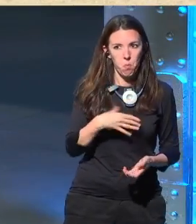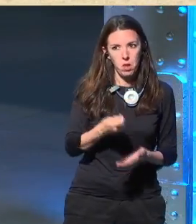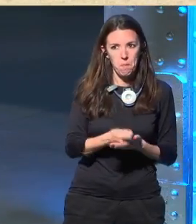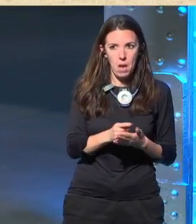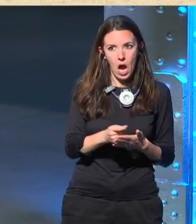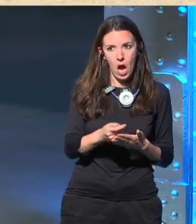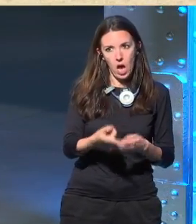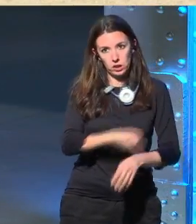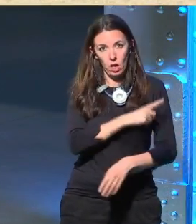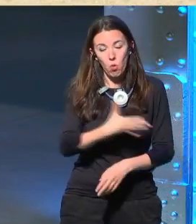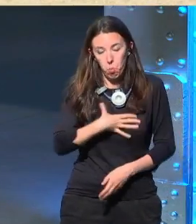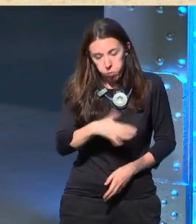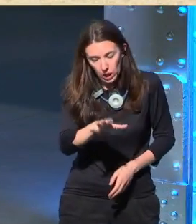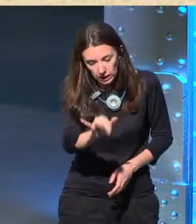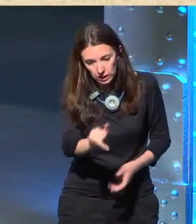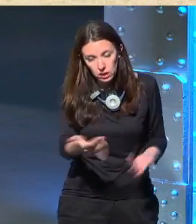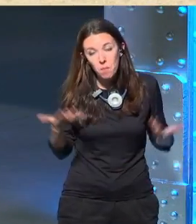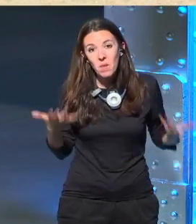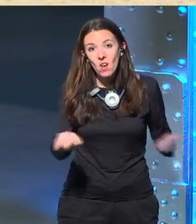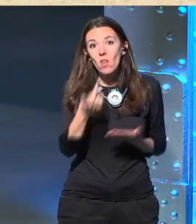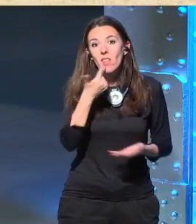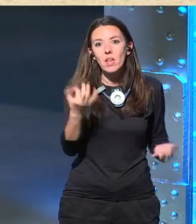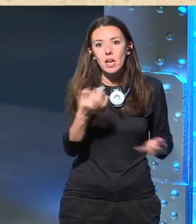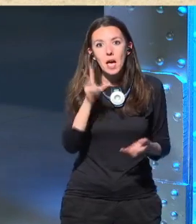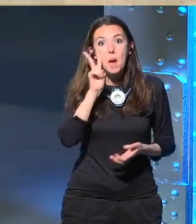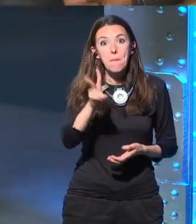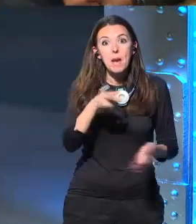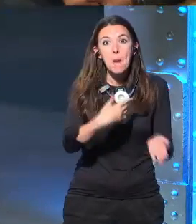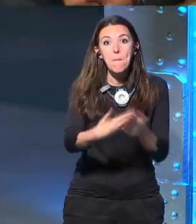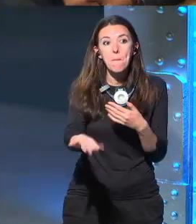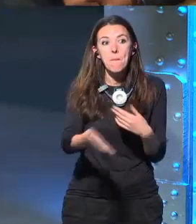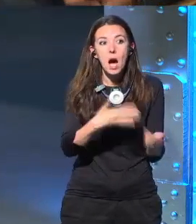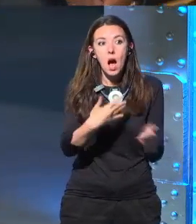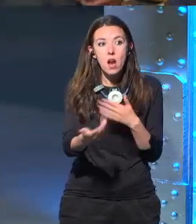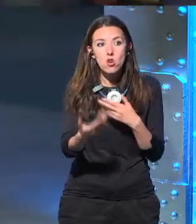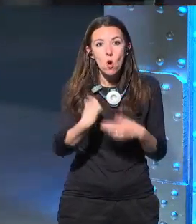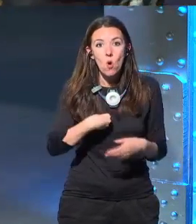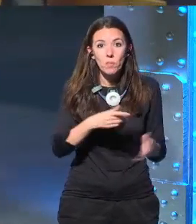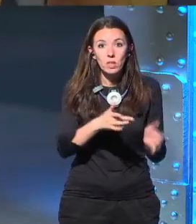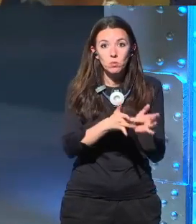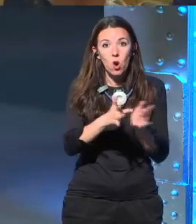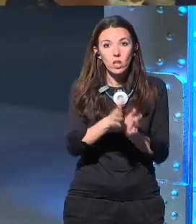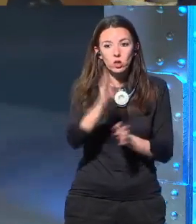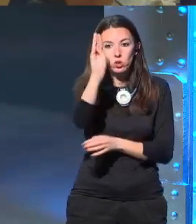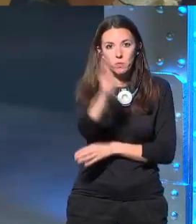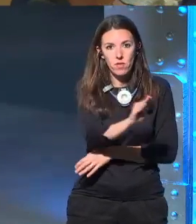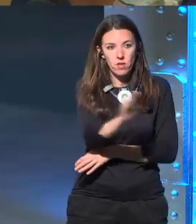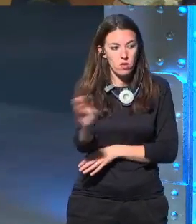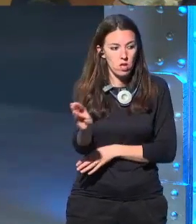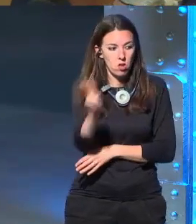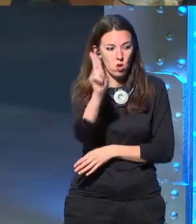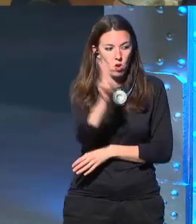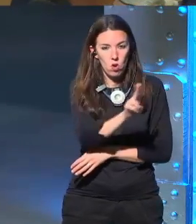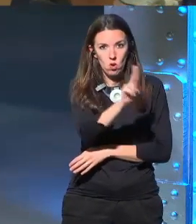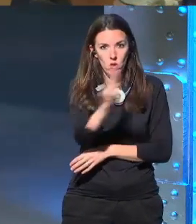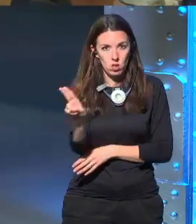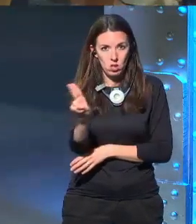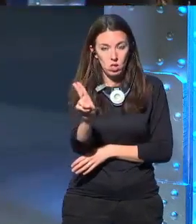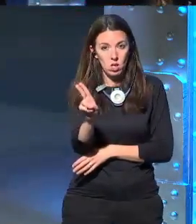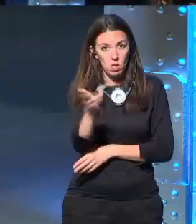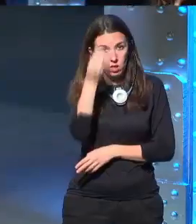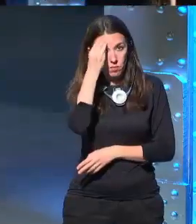well, look at the right hand of Jesus, the blessing hand. That couldn't have been Leonardo. Leonardo loves sfumato, the blurring of lines. This is